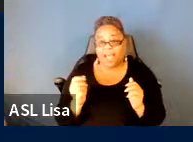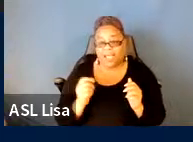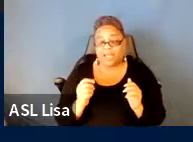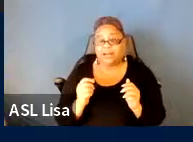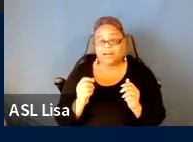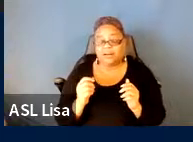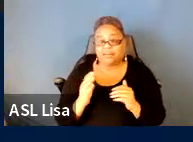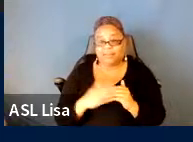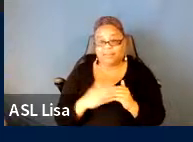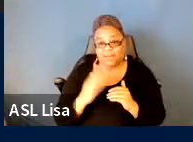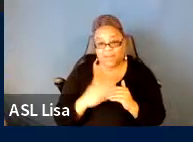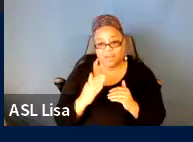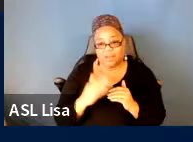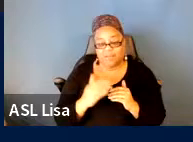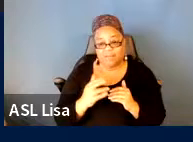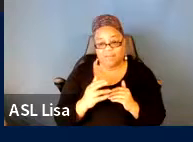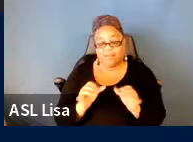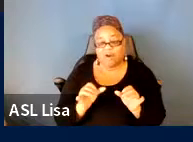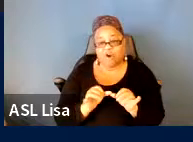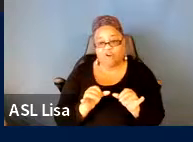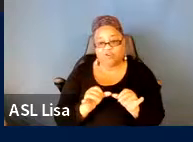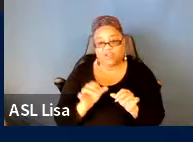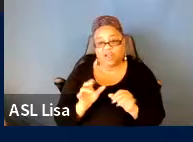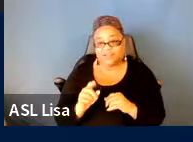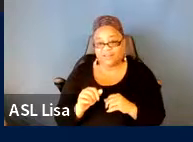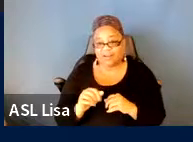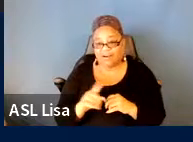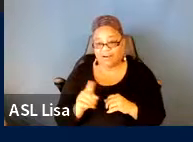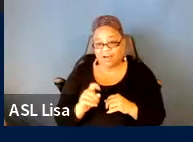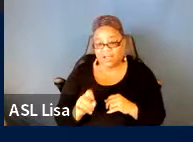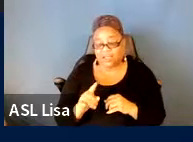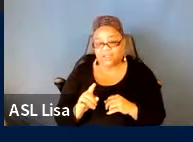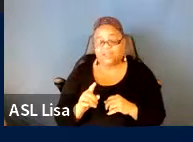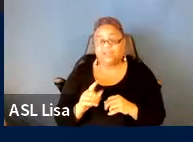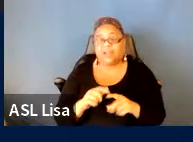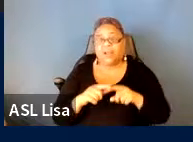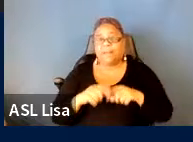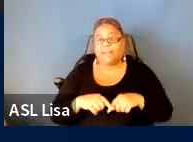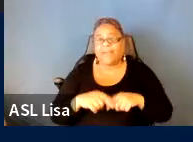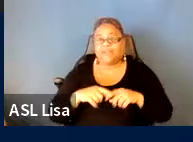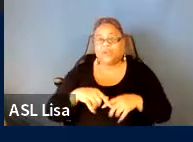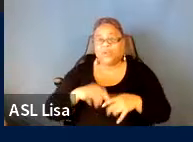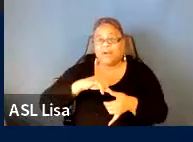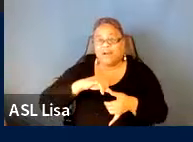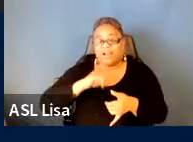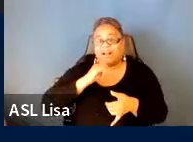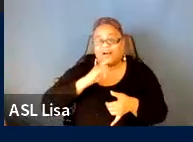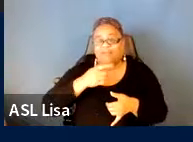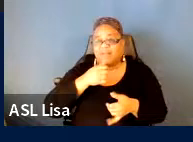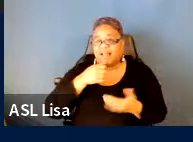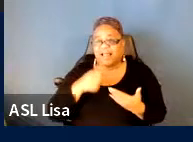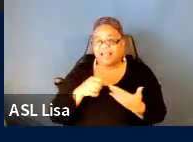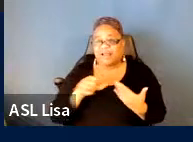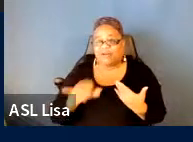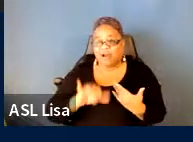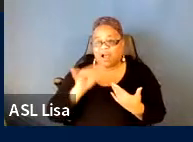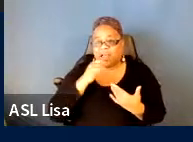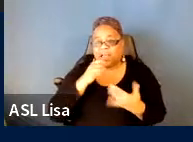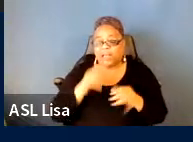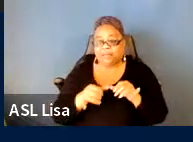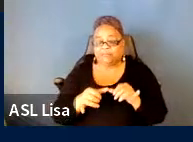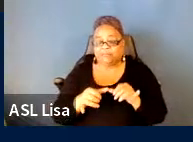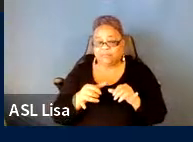horizontal size based on the height of the letter I that I kind of turned onto the side so that you can see how that